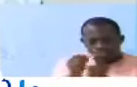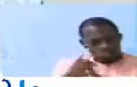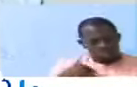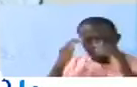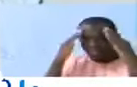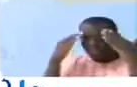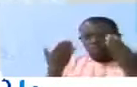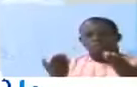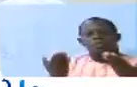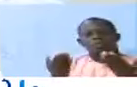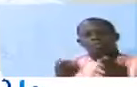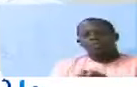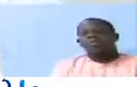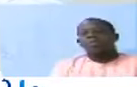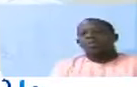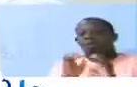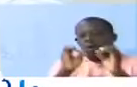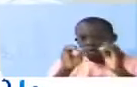Okay, so